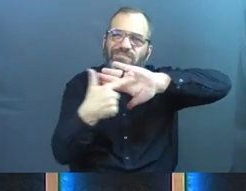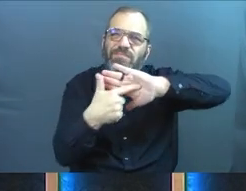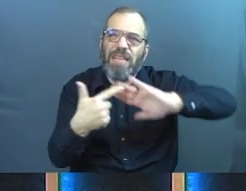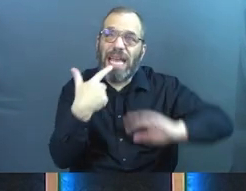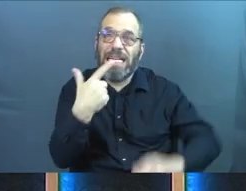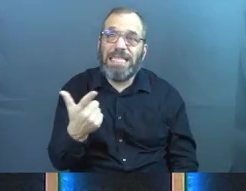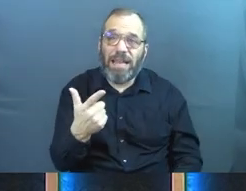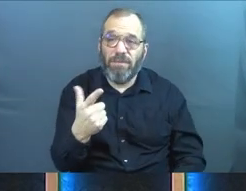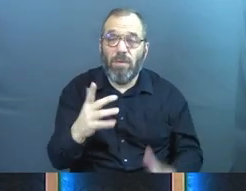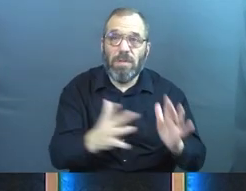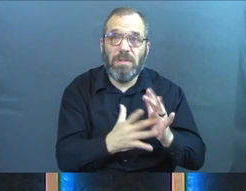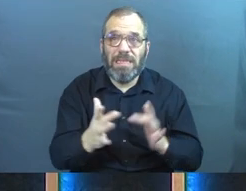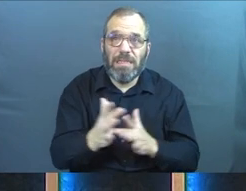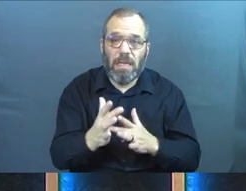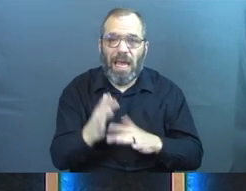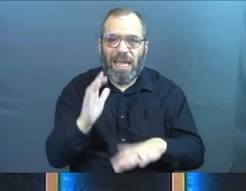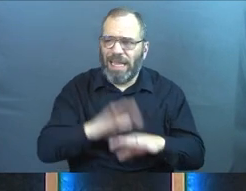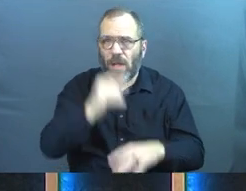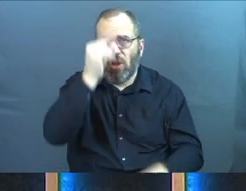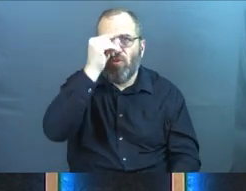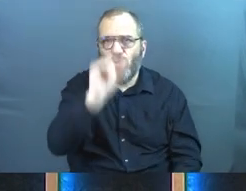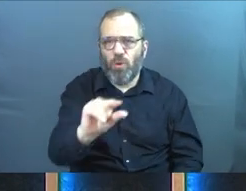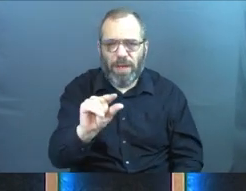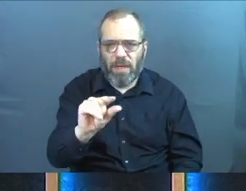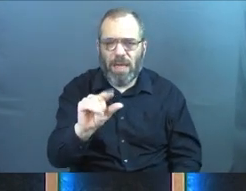head. They called it in the Greek